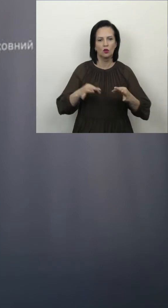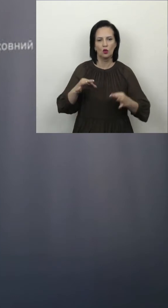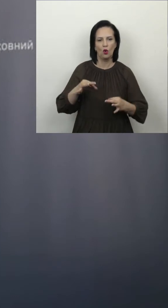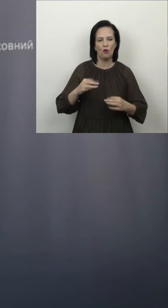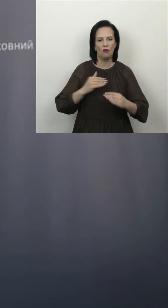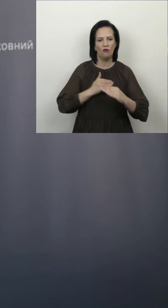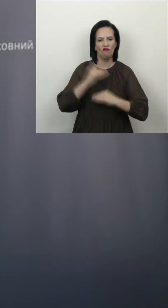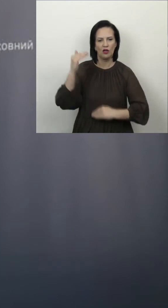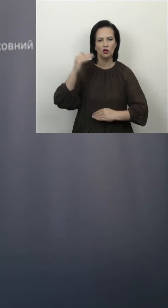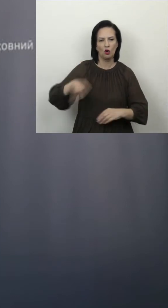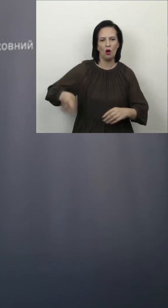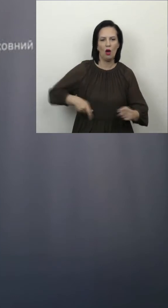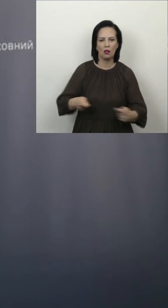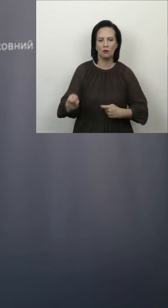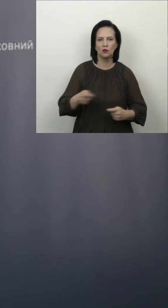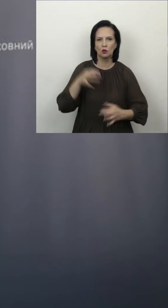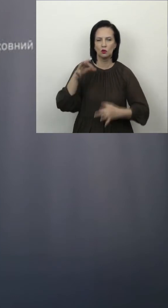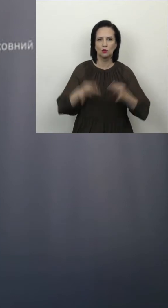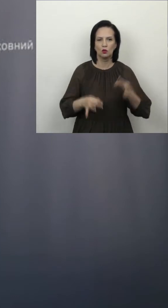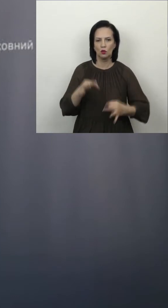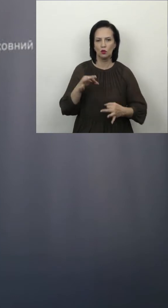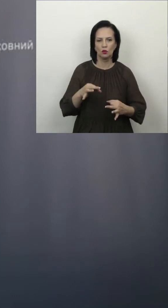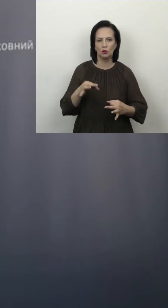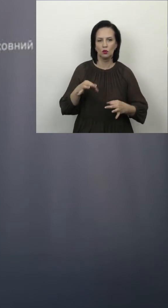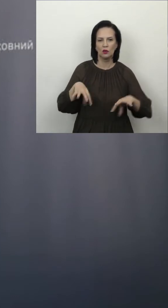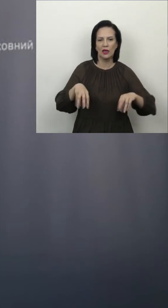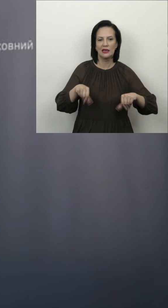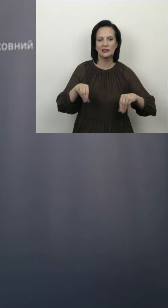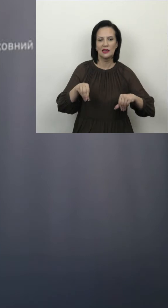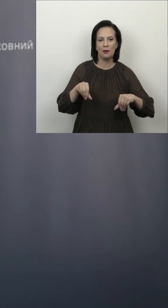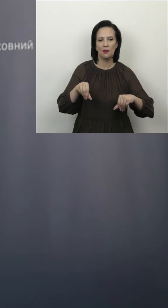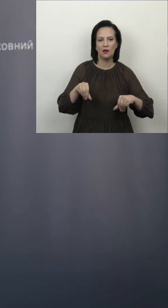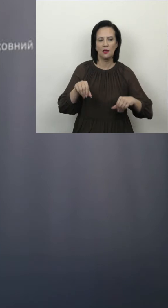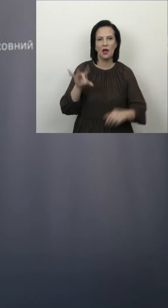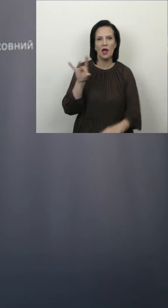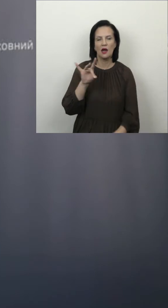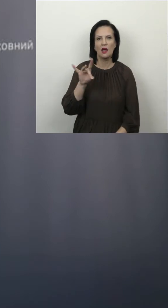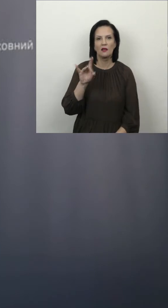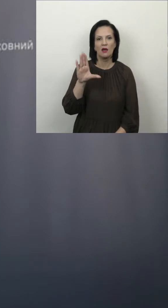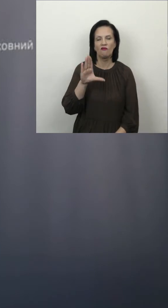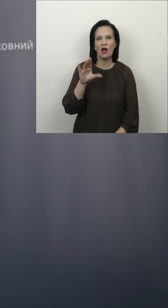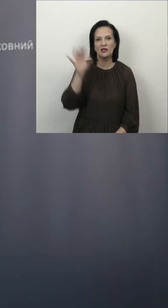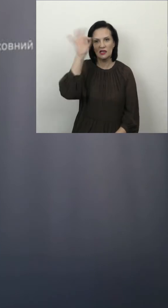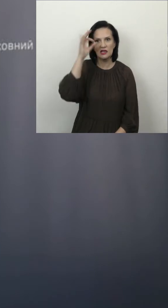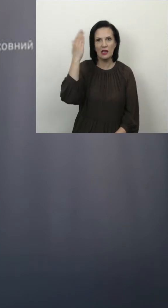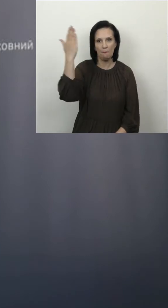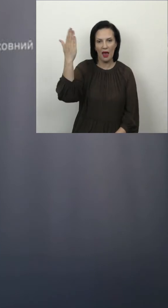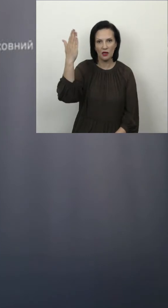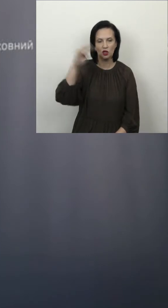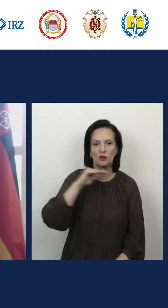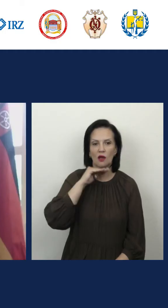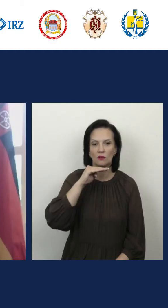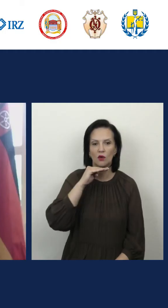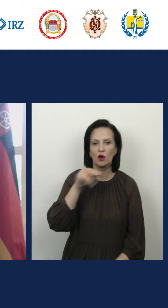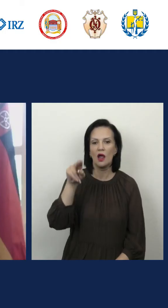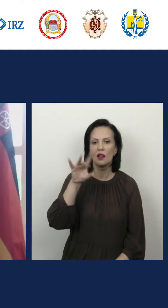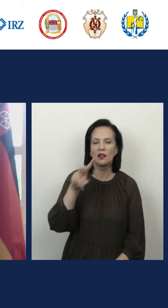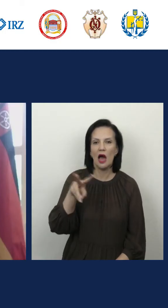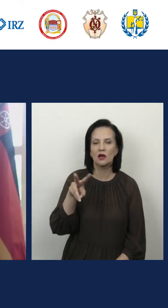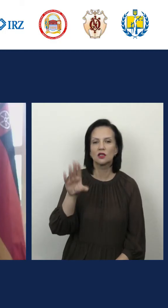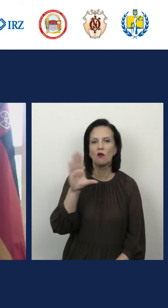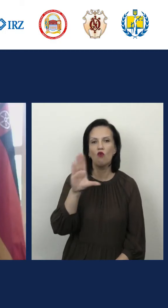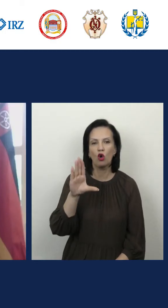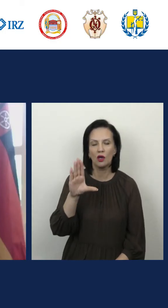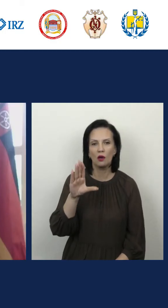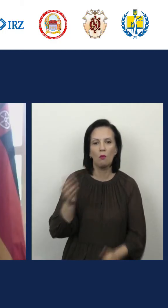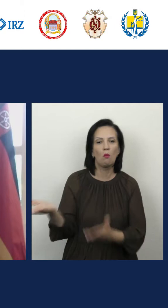Constitutional Court and President of the High Administrative Court of Rhineland land, Germany,